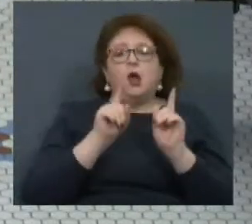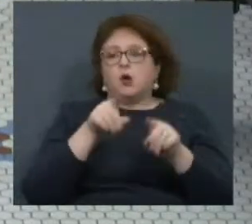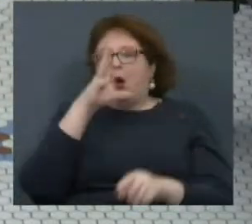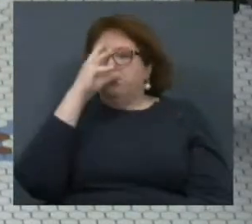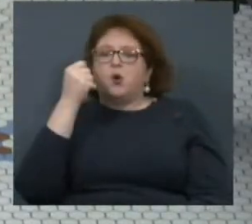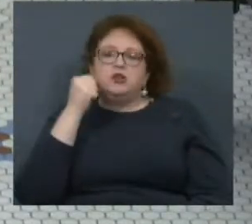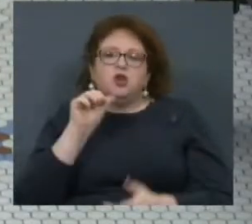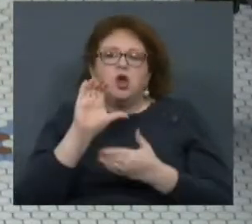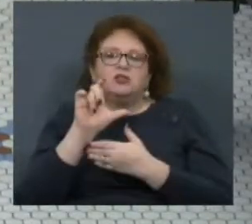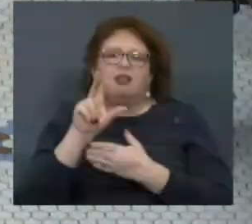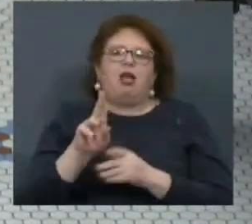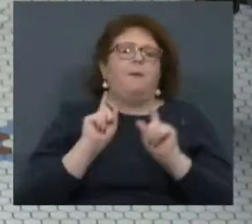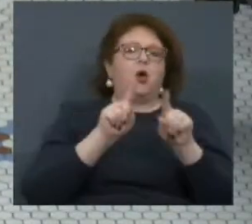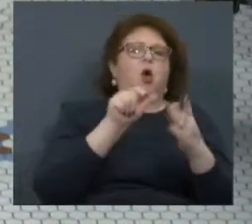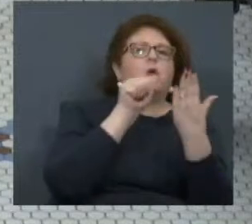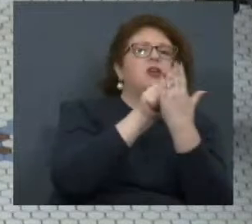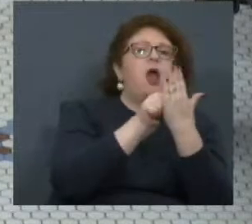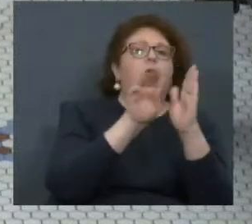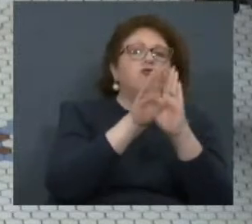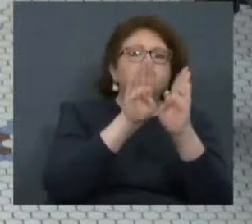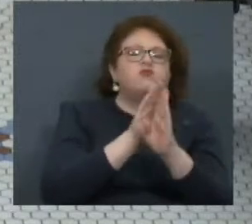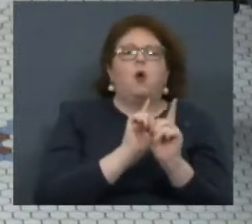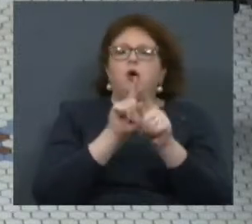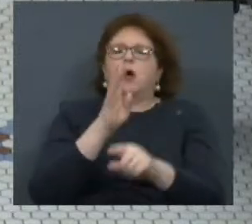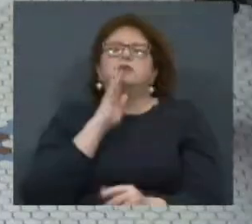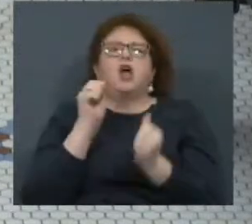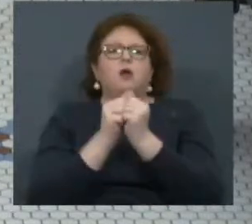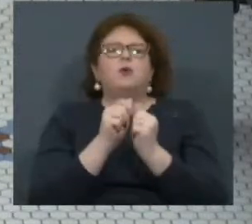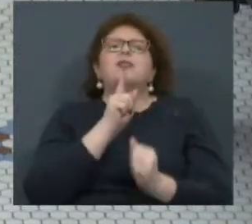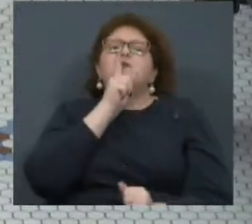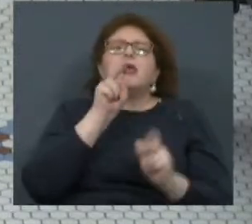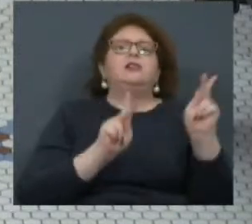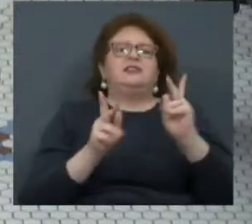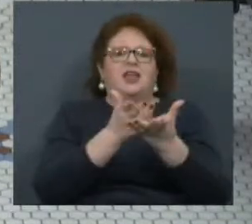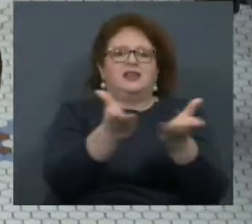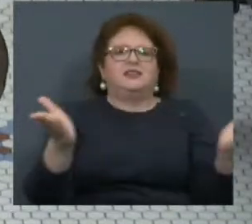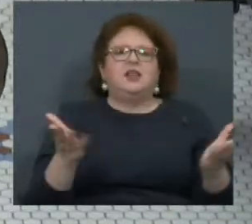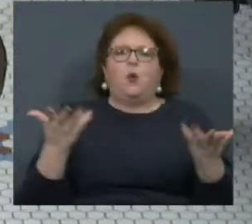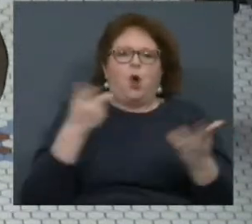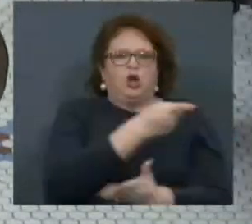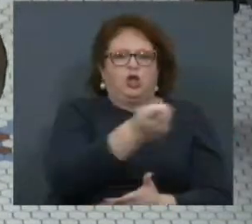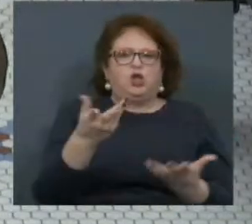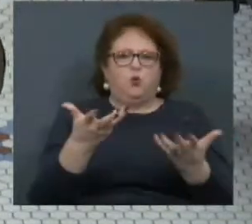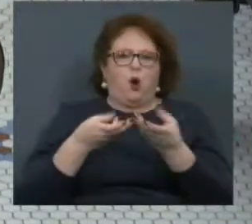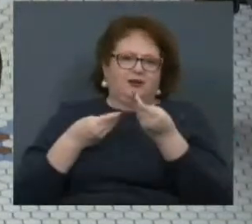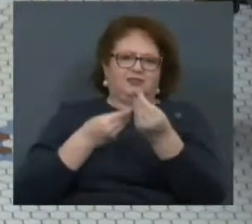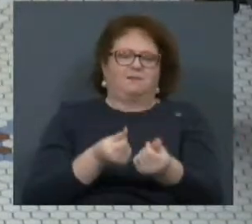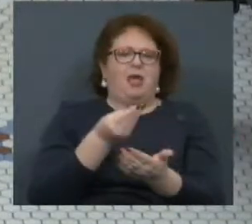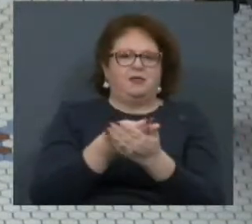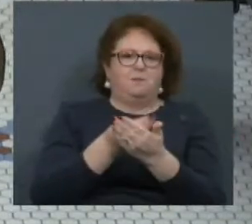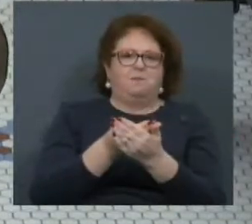to athletic games, talking to the citizens, ask, well, what do you want to spend your money on? And don't